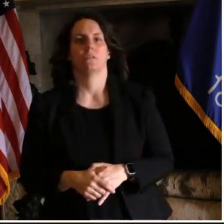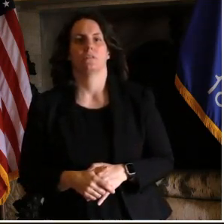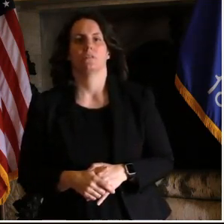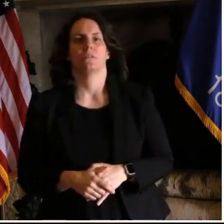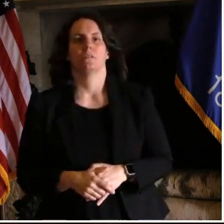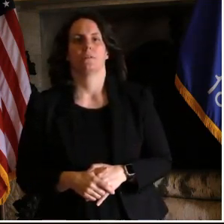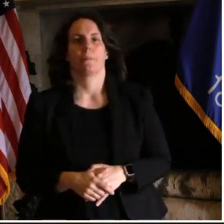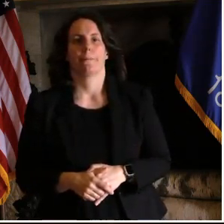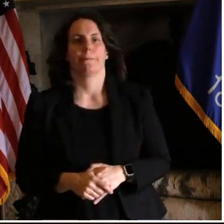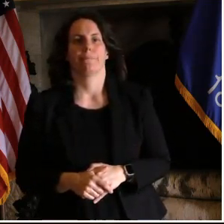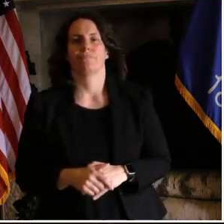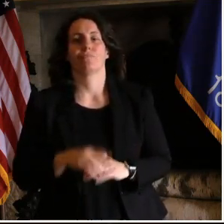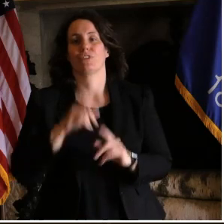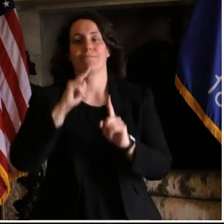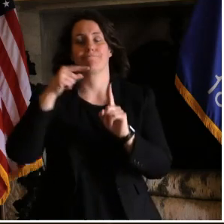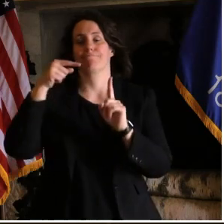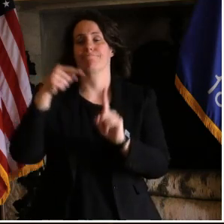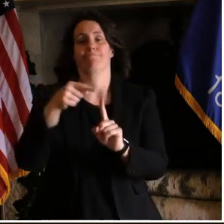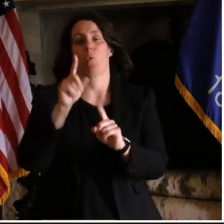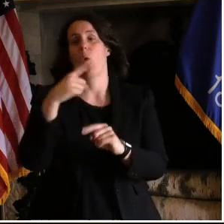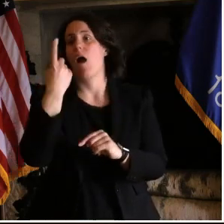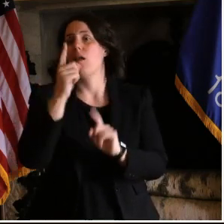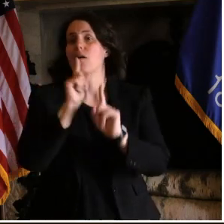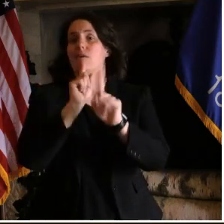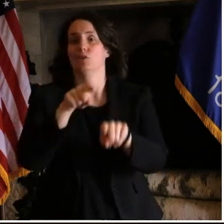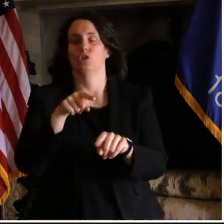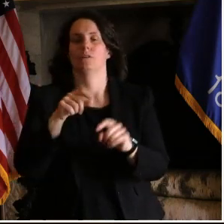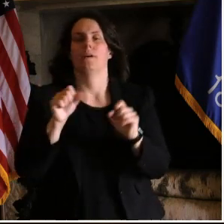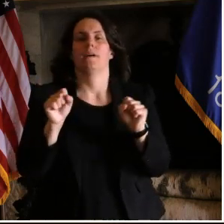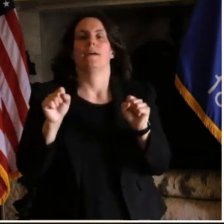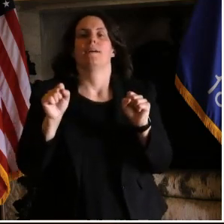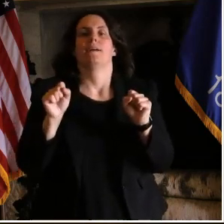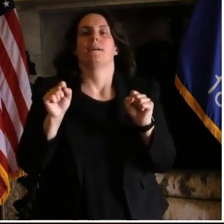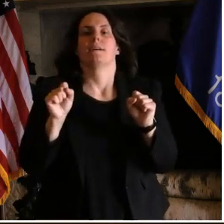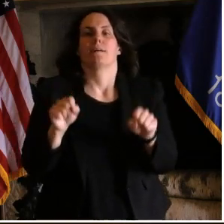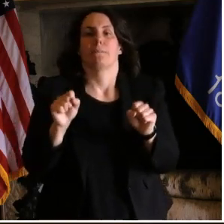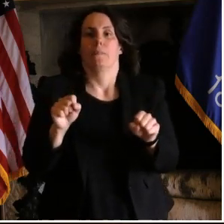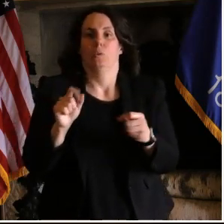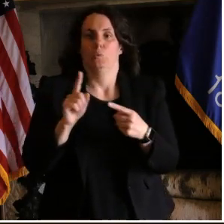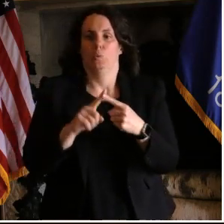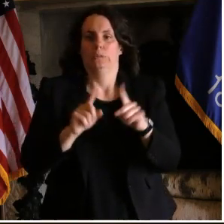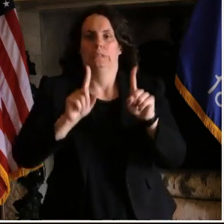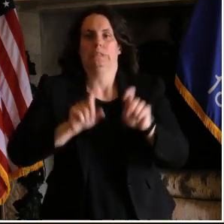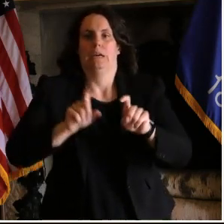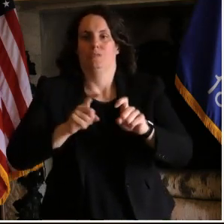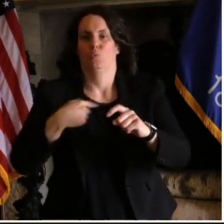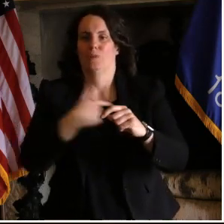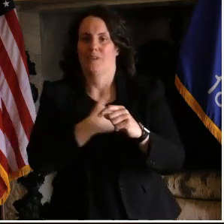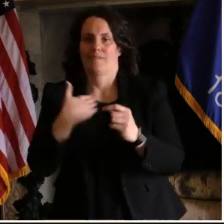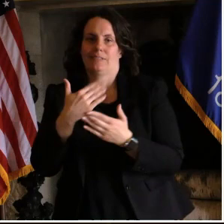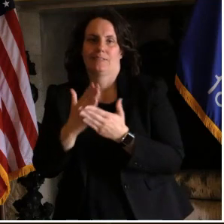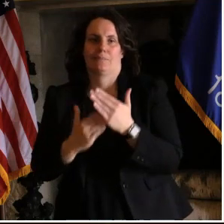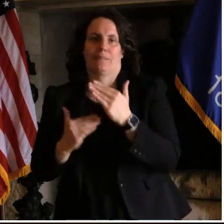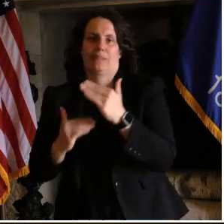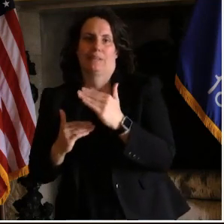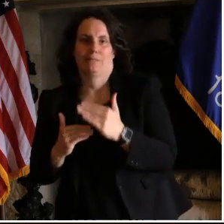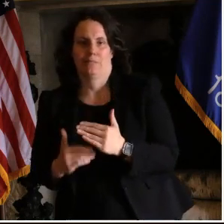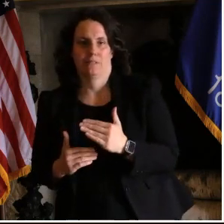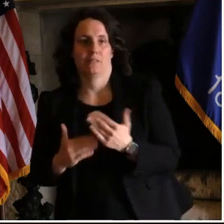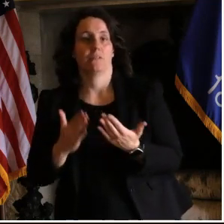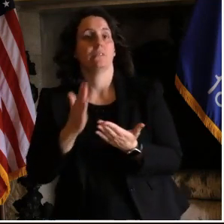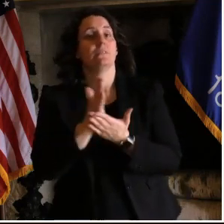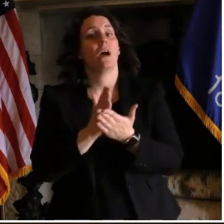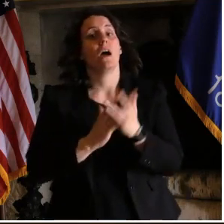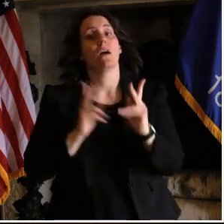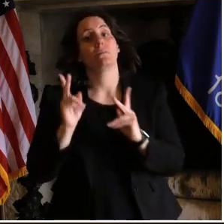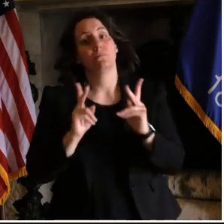fact, our capacity to do testing is higher. So it may be limited by the fact that fewer people are seeking care over the weekends, and we